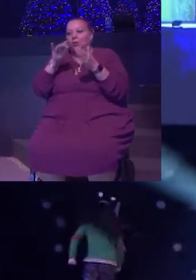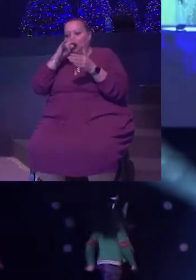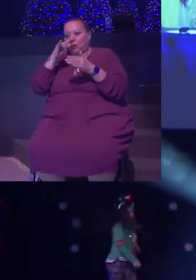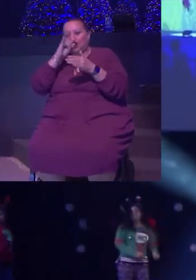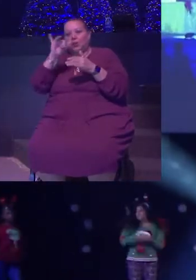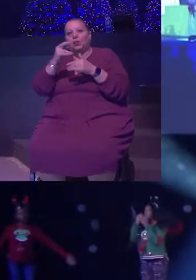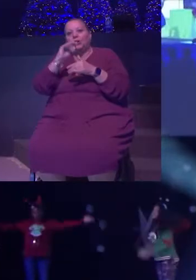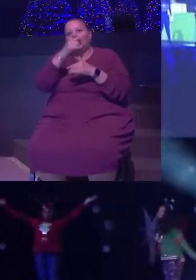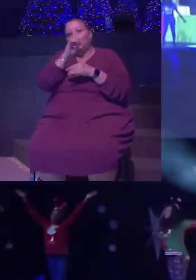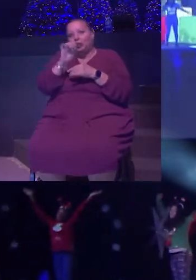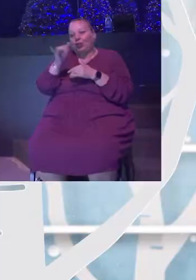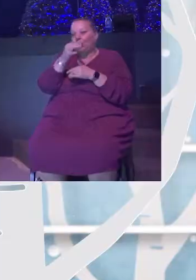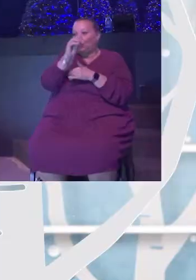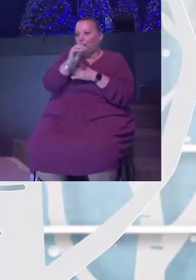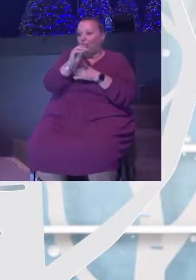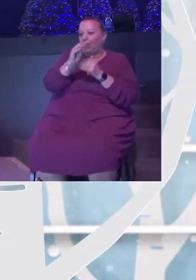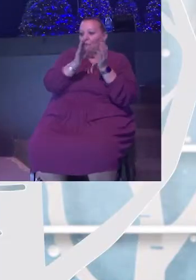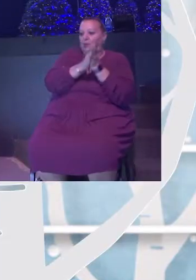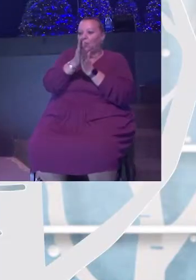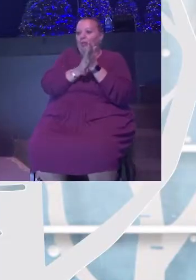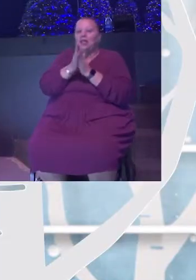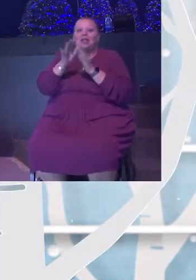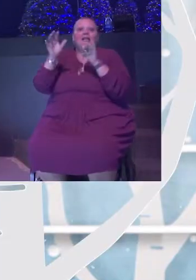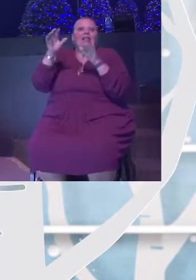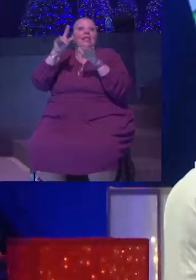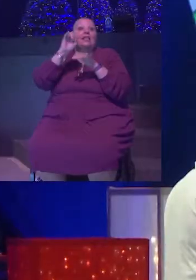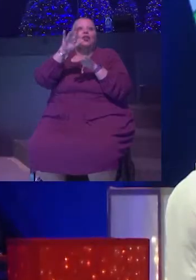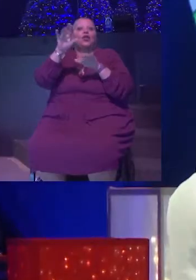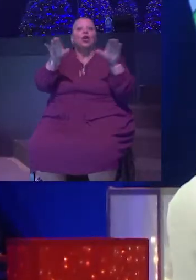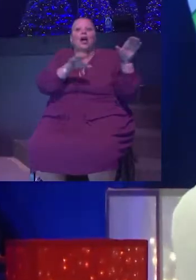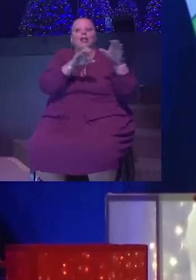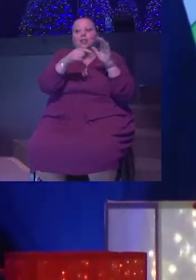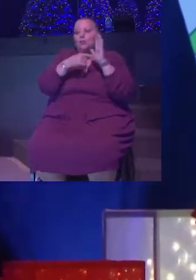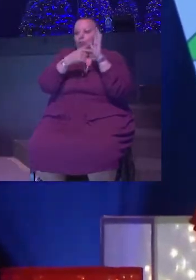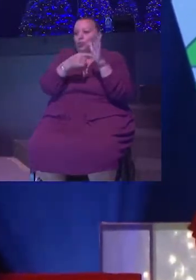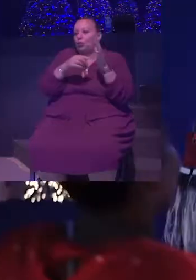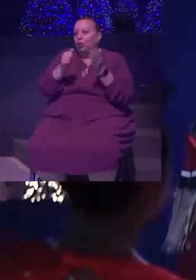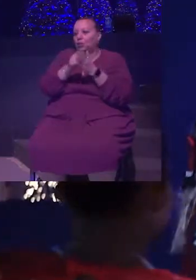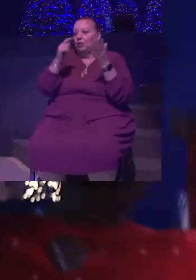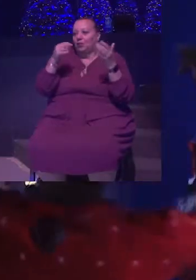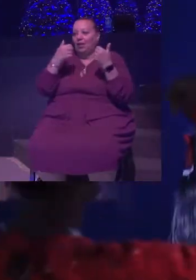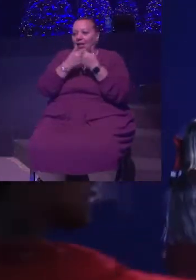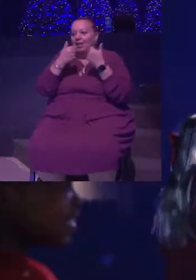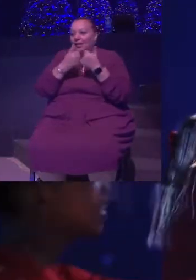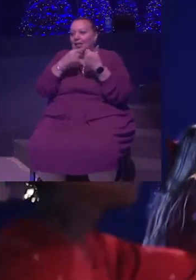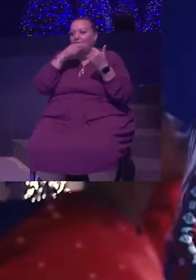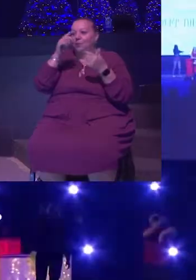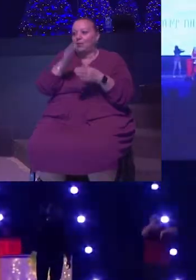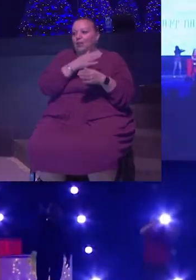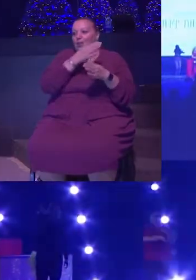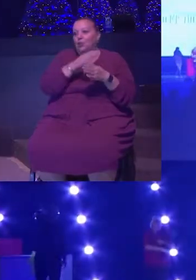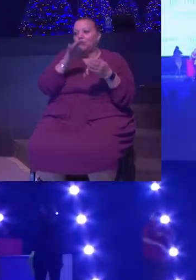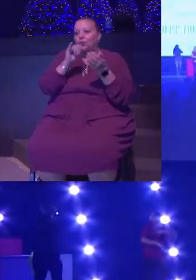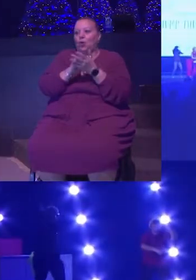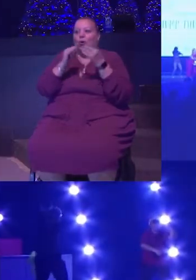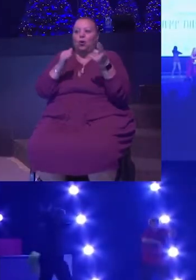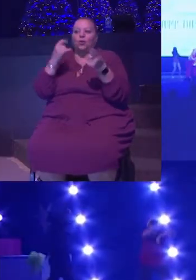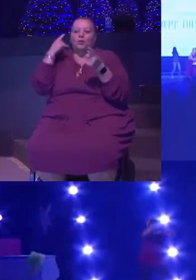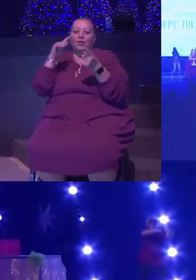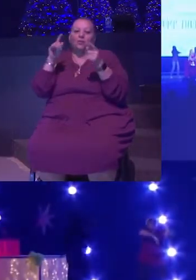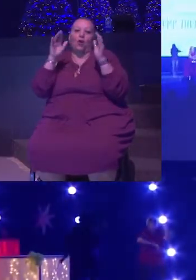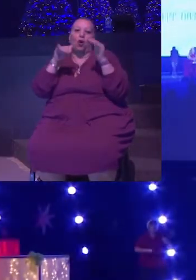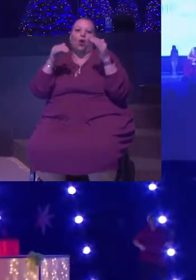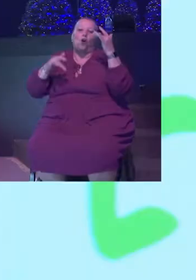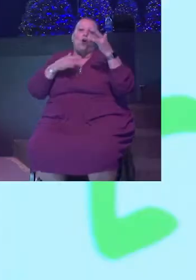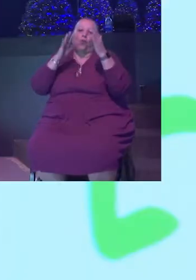Jam. During our Jingle Jam interactive show, families will experience Christmas games, sing Christmas songs, and focus on hope,